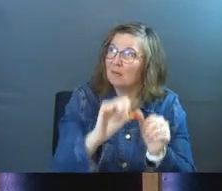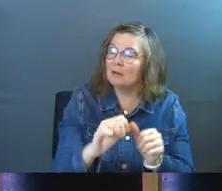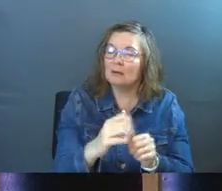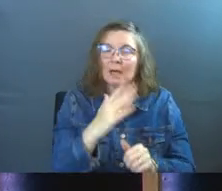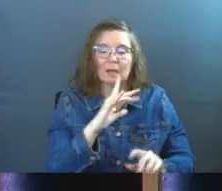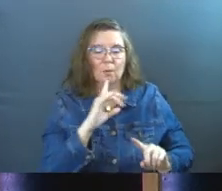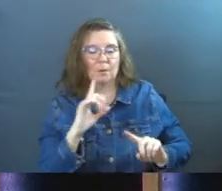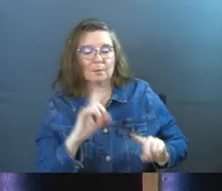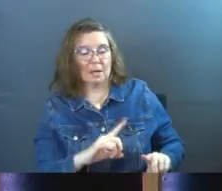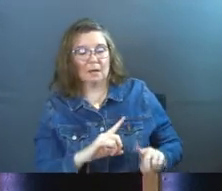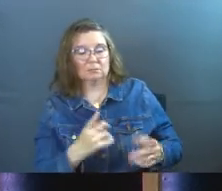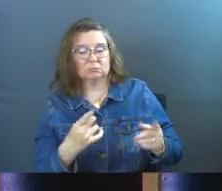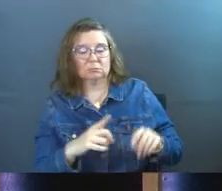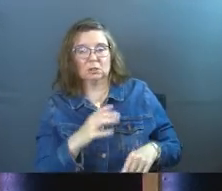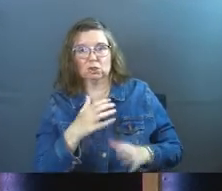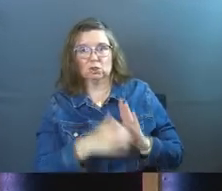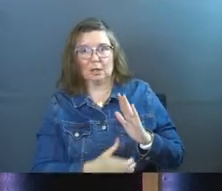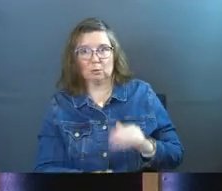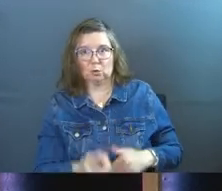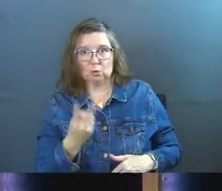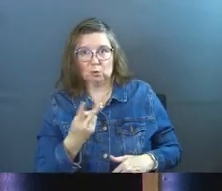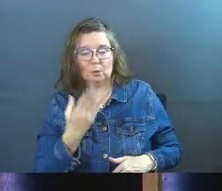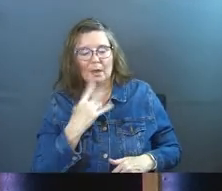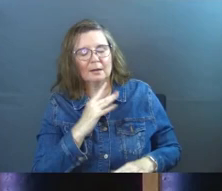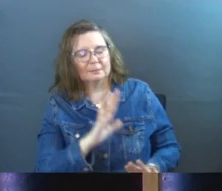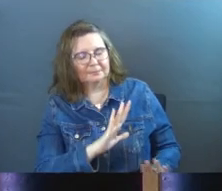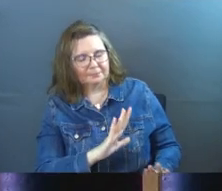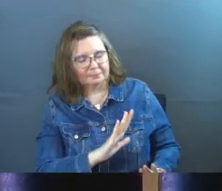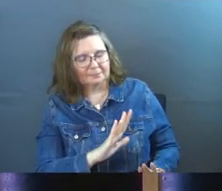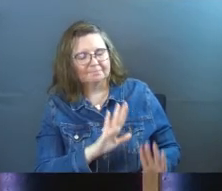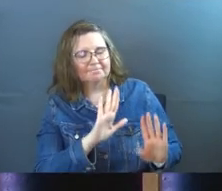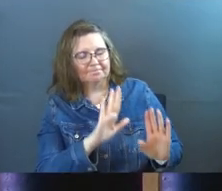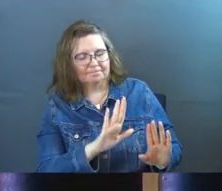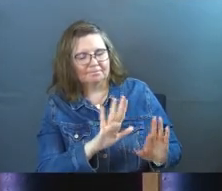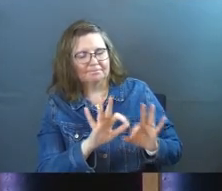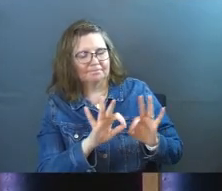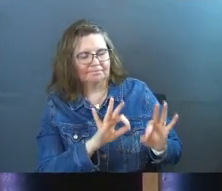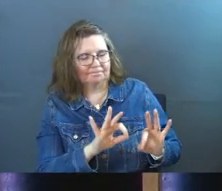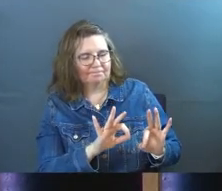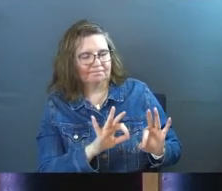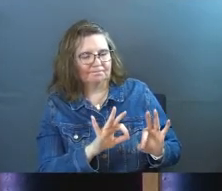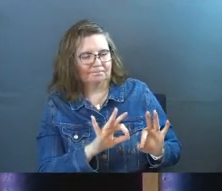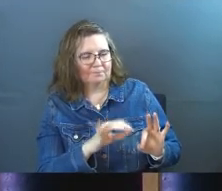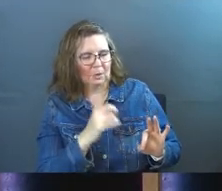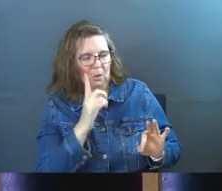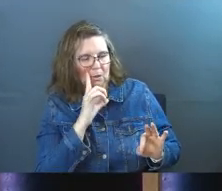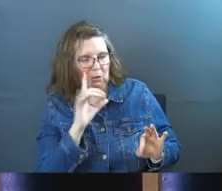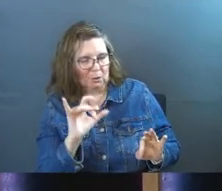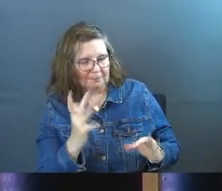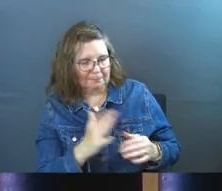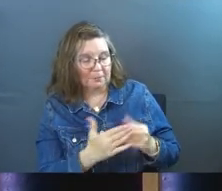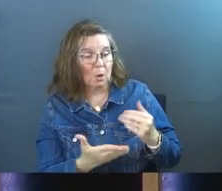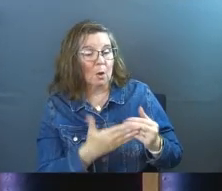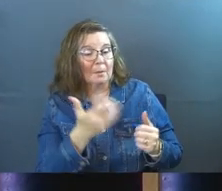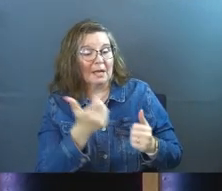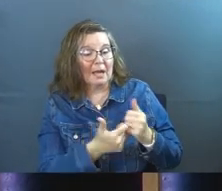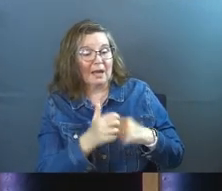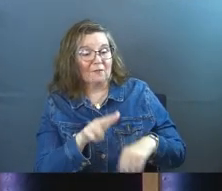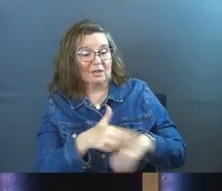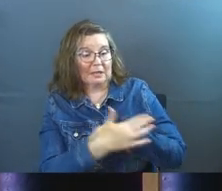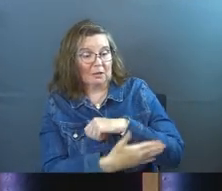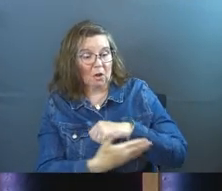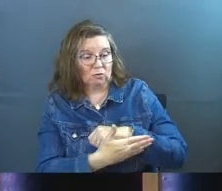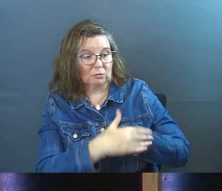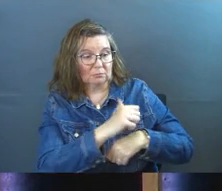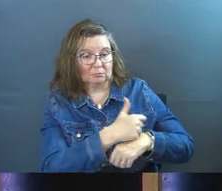God's response then comes in chapter 2, and God says, hey, here's how it kind of goes. Almost every nation that's